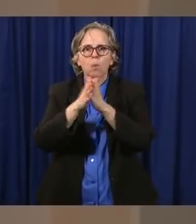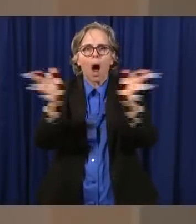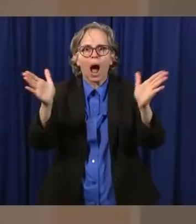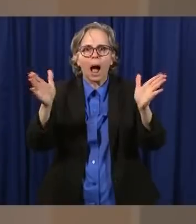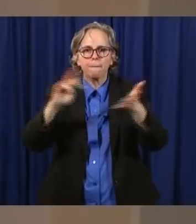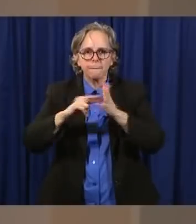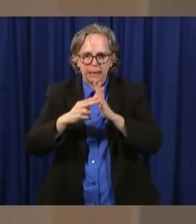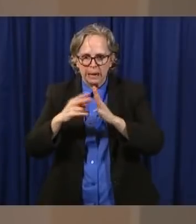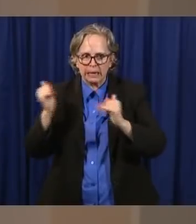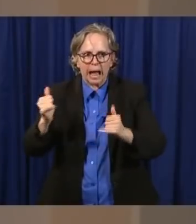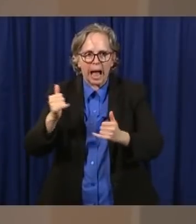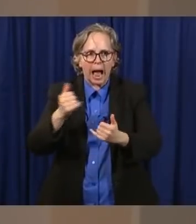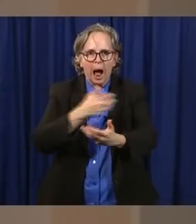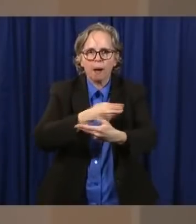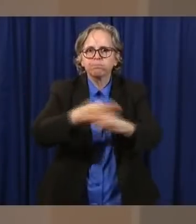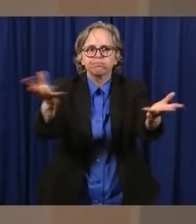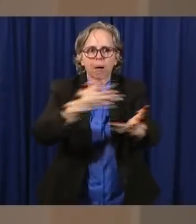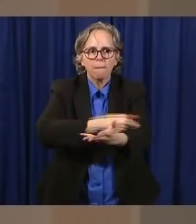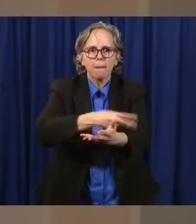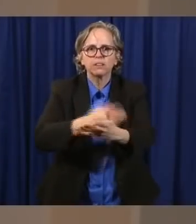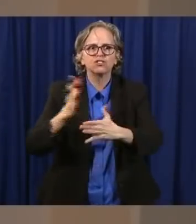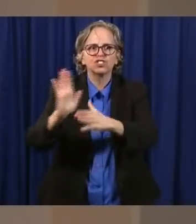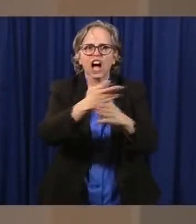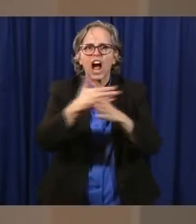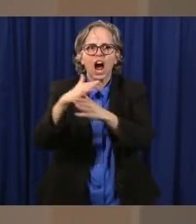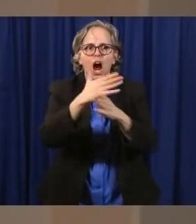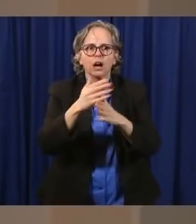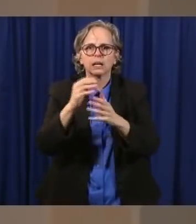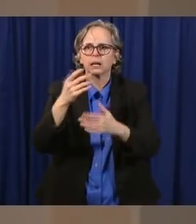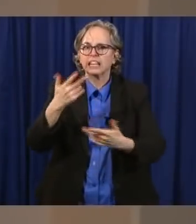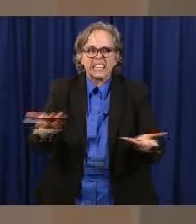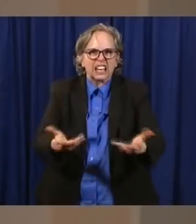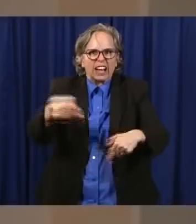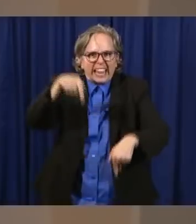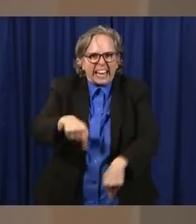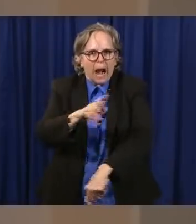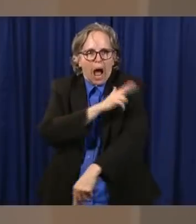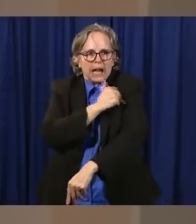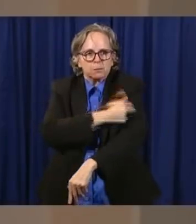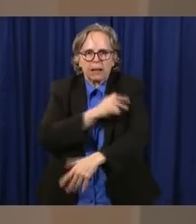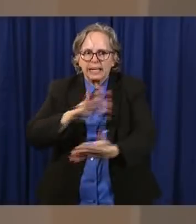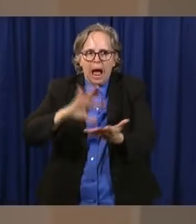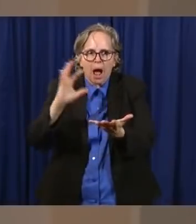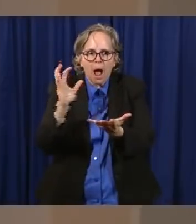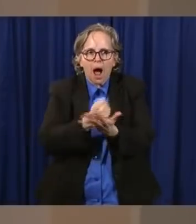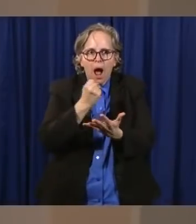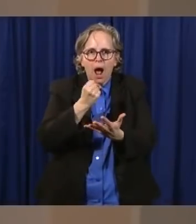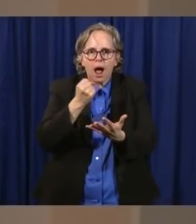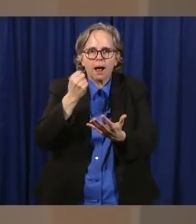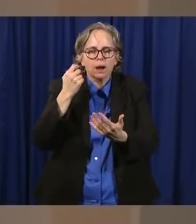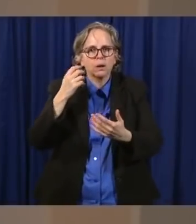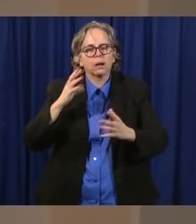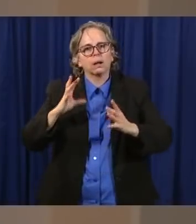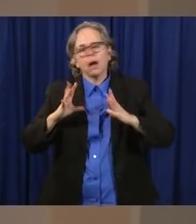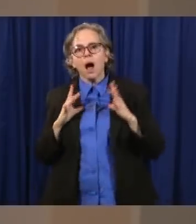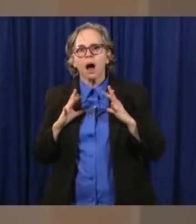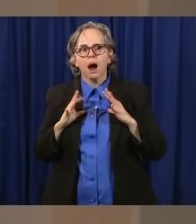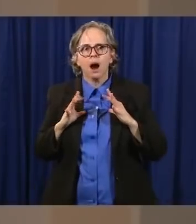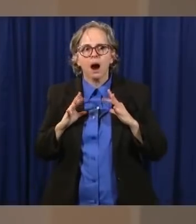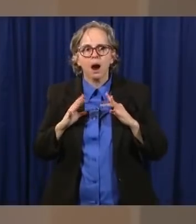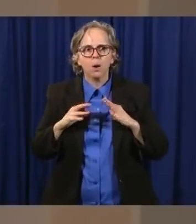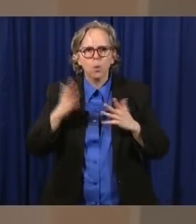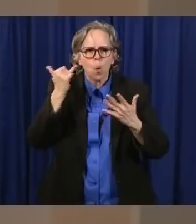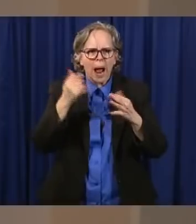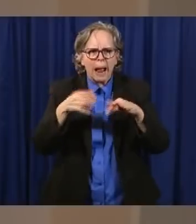to the hospitals across the state who are prepared to use this tool. And I mentioned this today because I want to